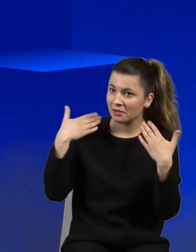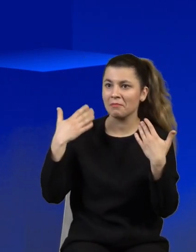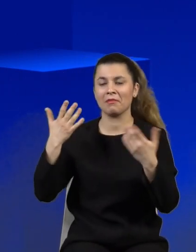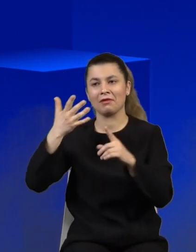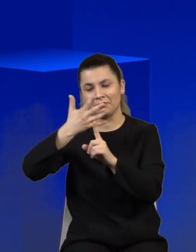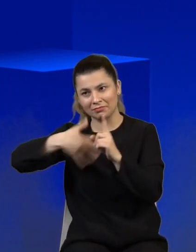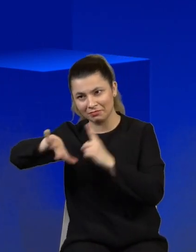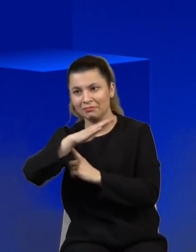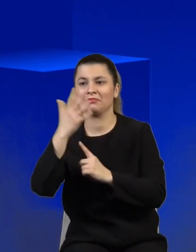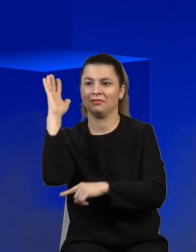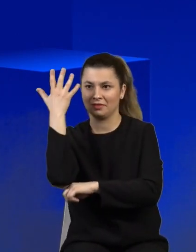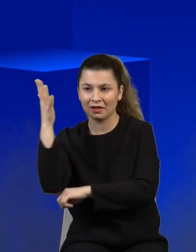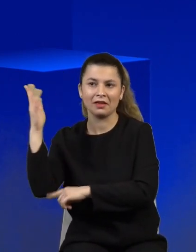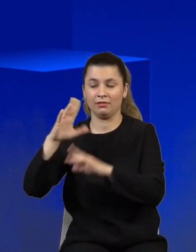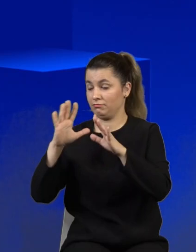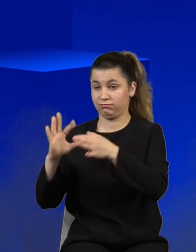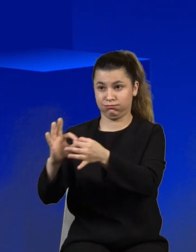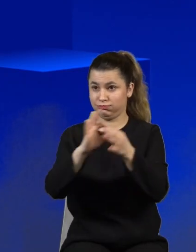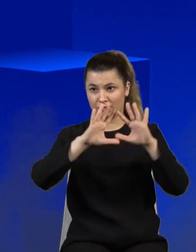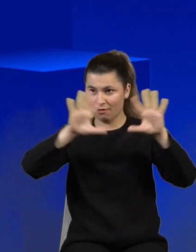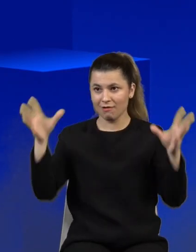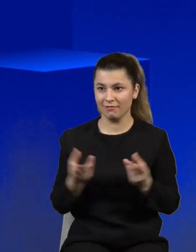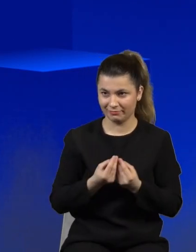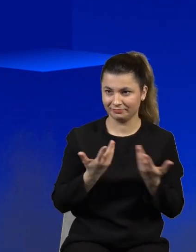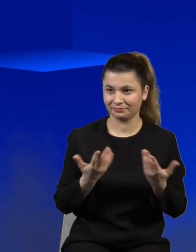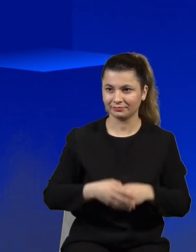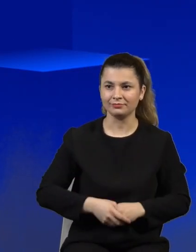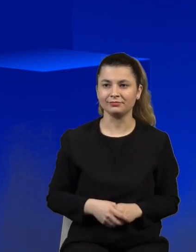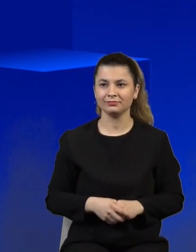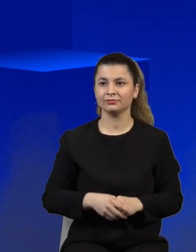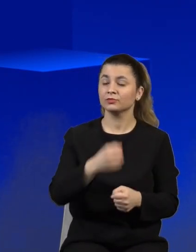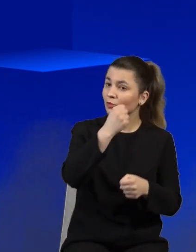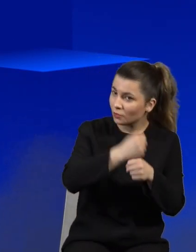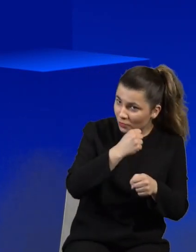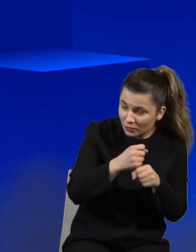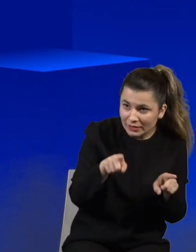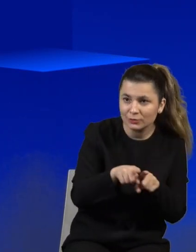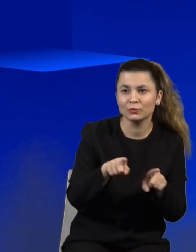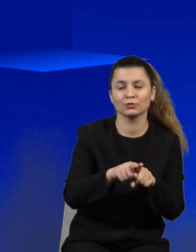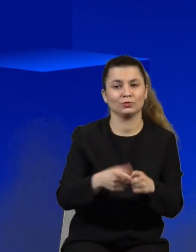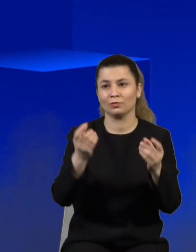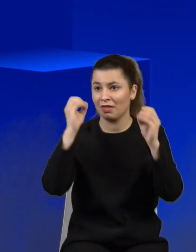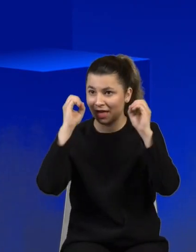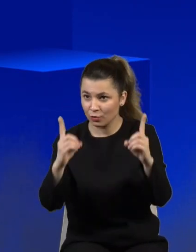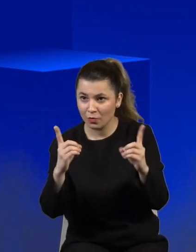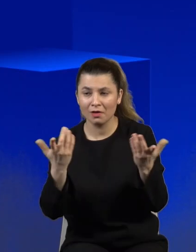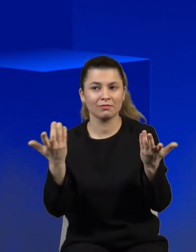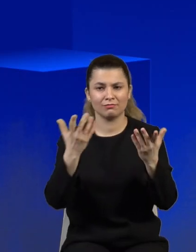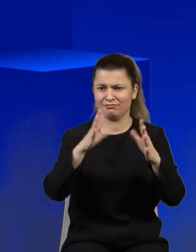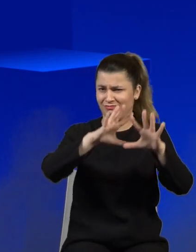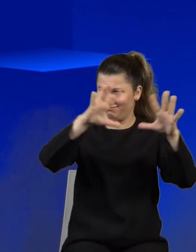employment, skills, education, and so we will consider all those links during